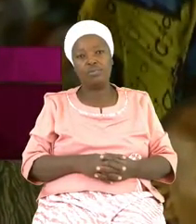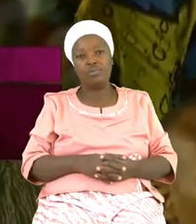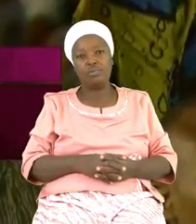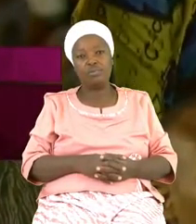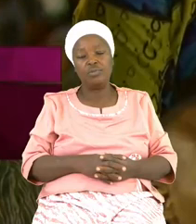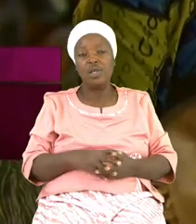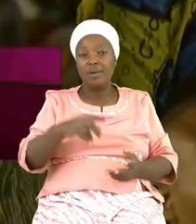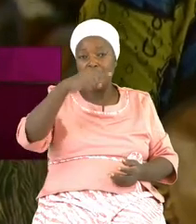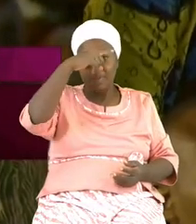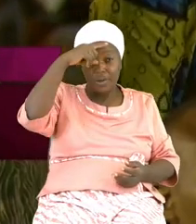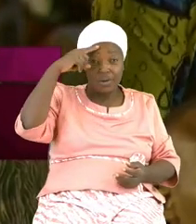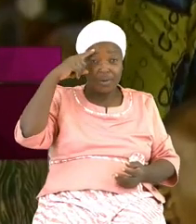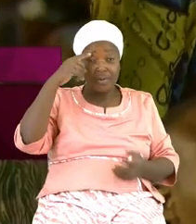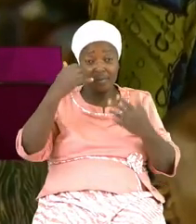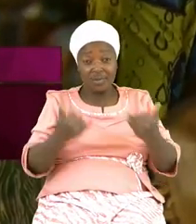Because tonight,